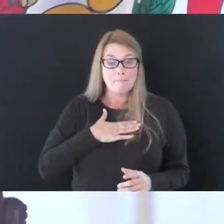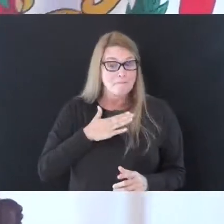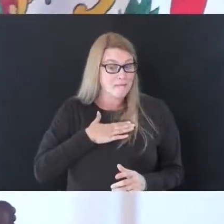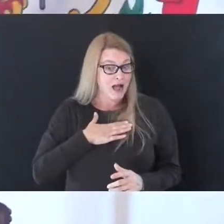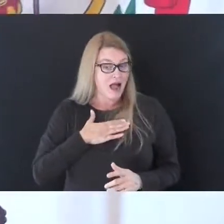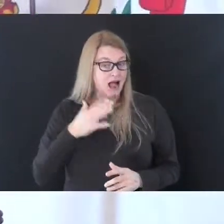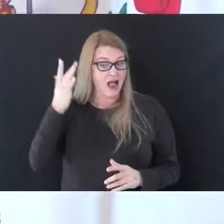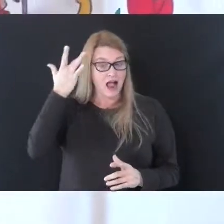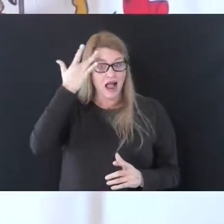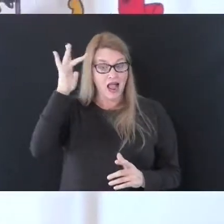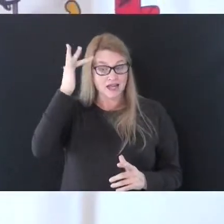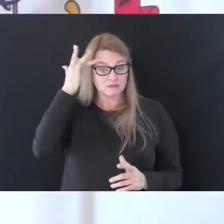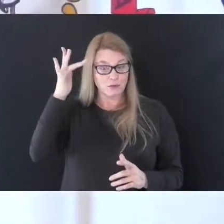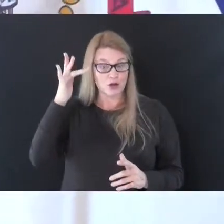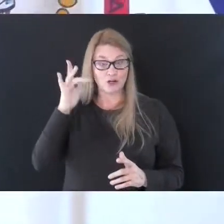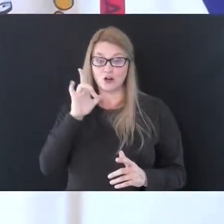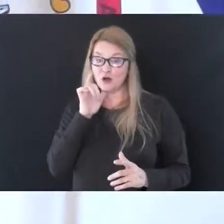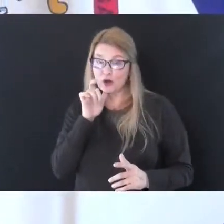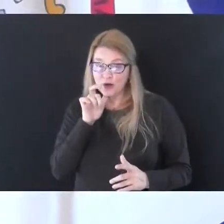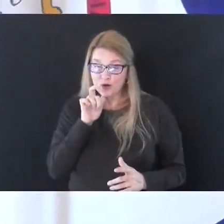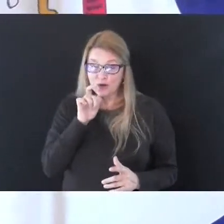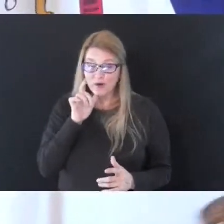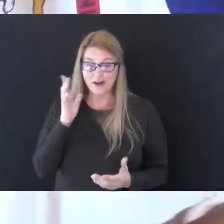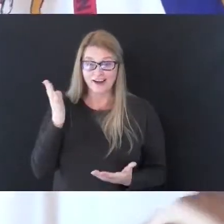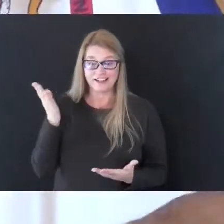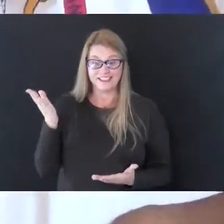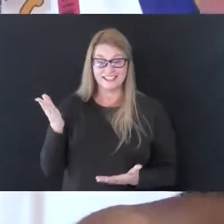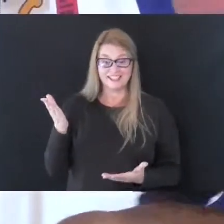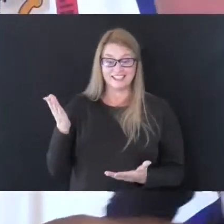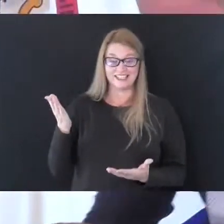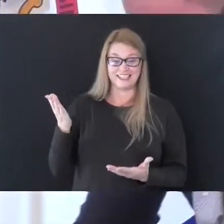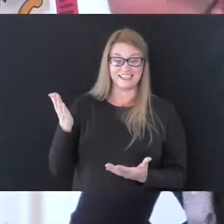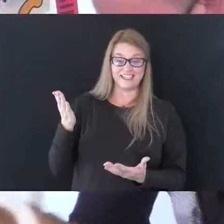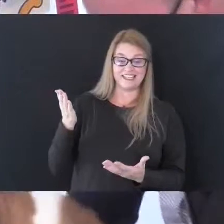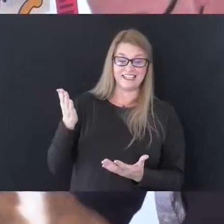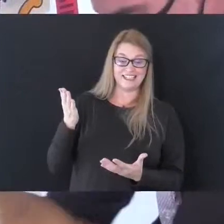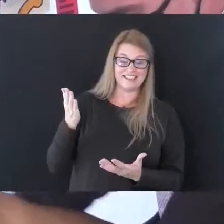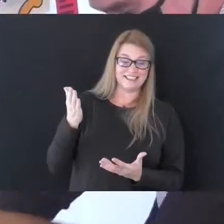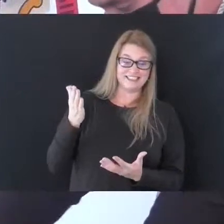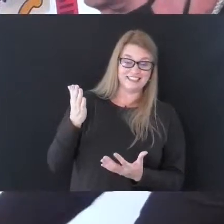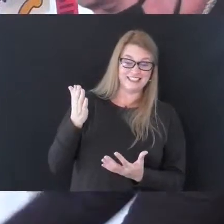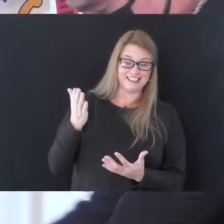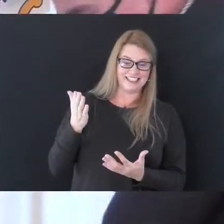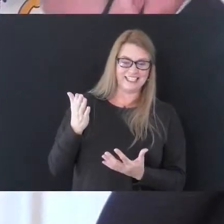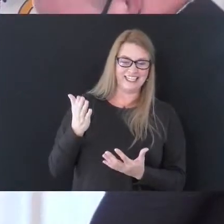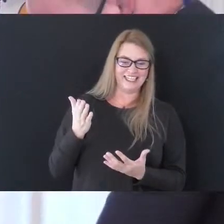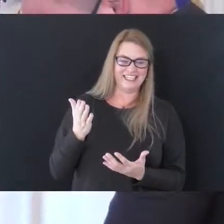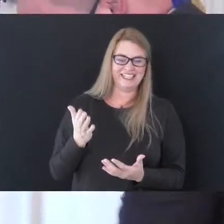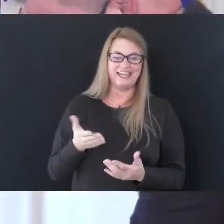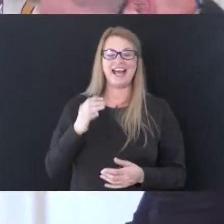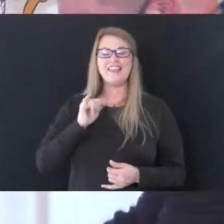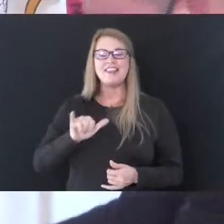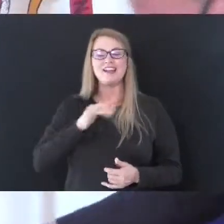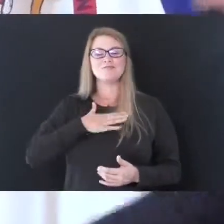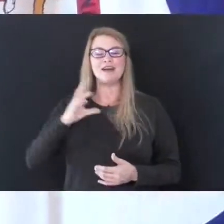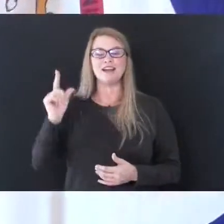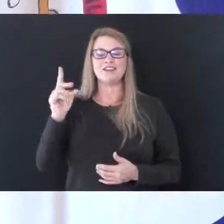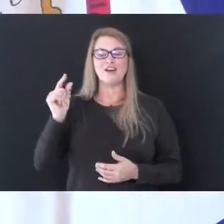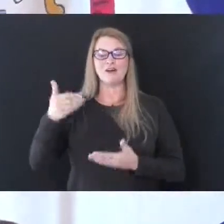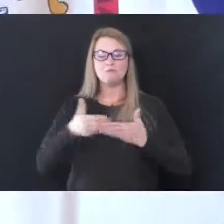has led me to this prediction, and she's right here with us right now. So come here, little baby dog.